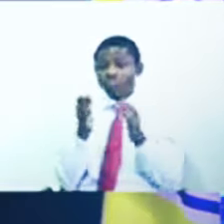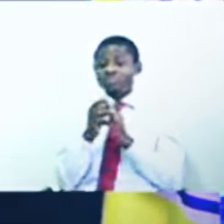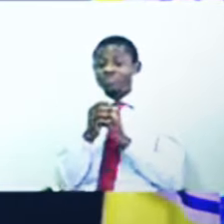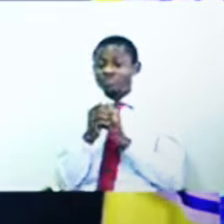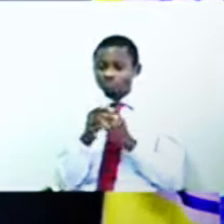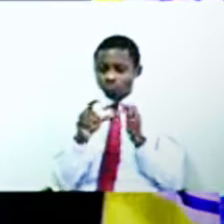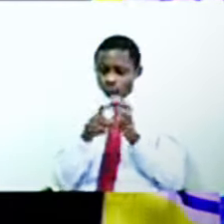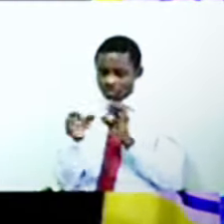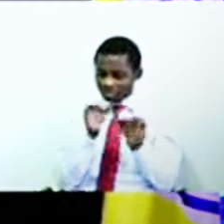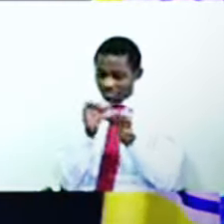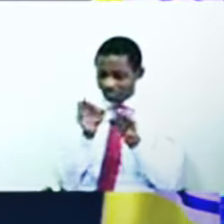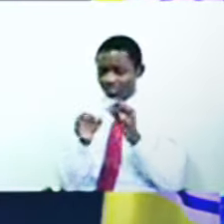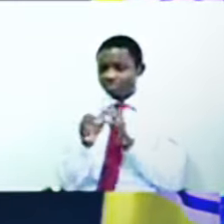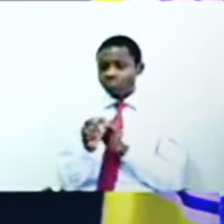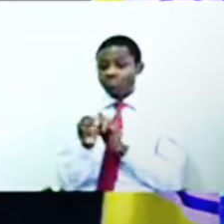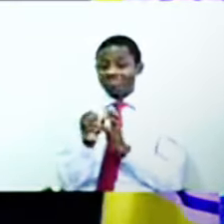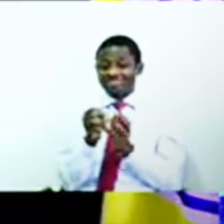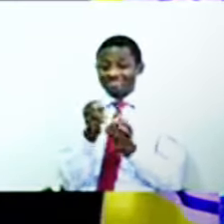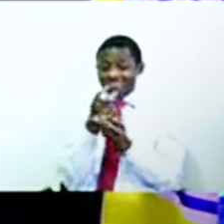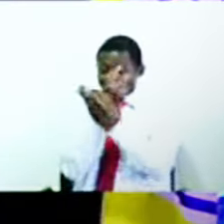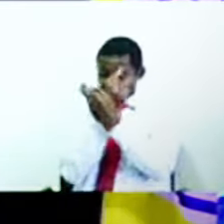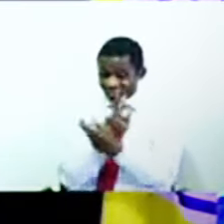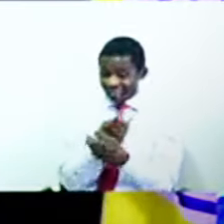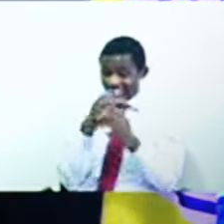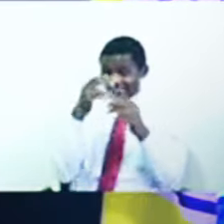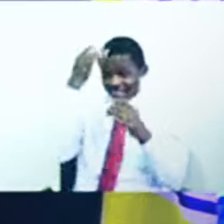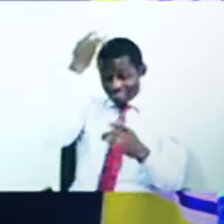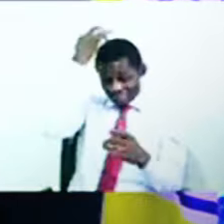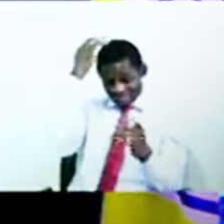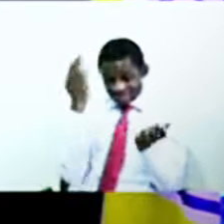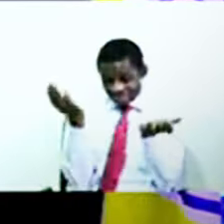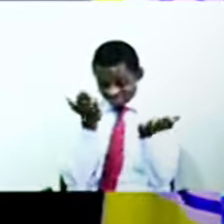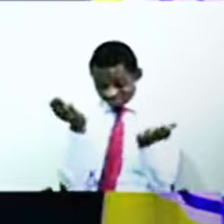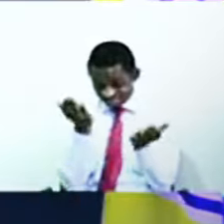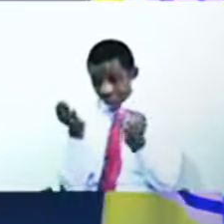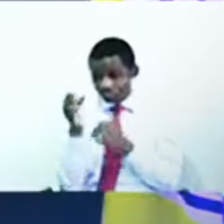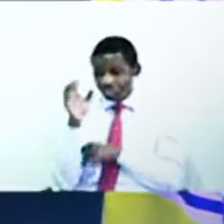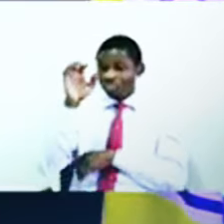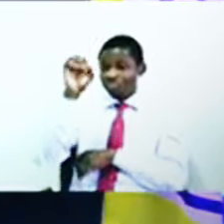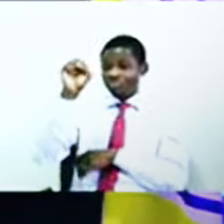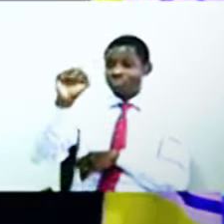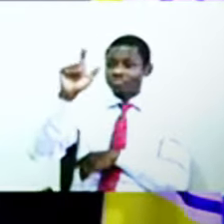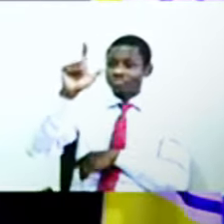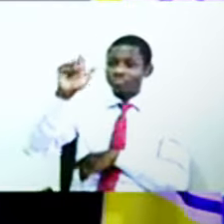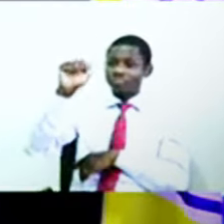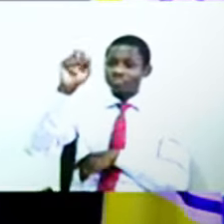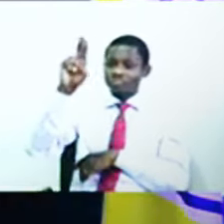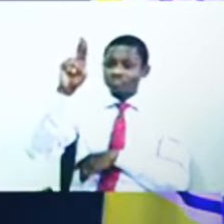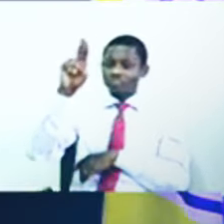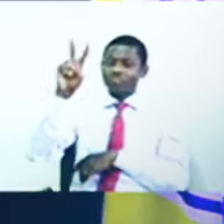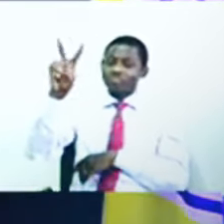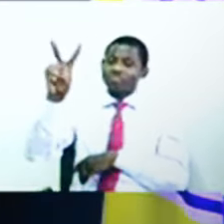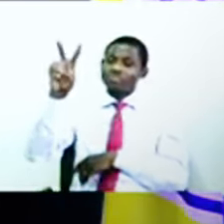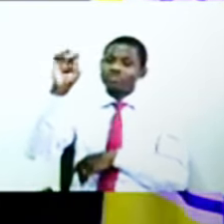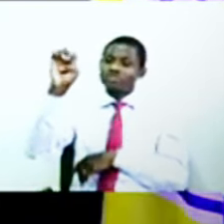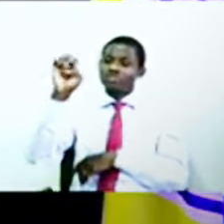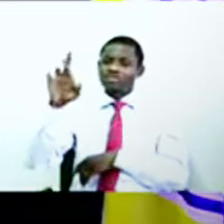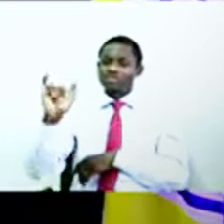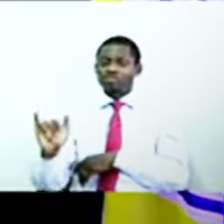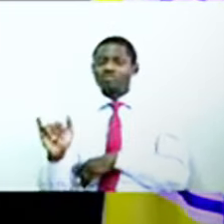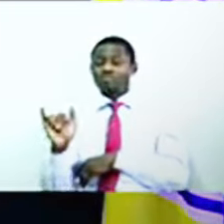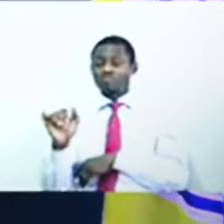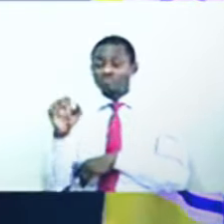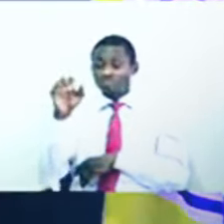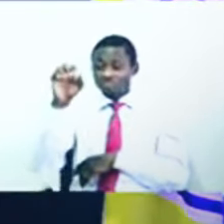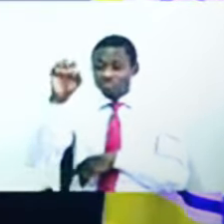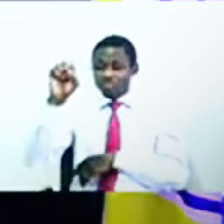scripture. Slavery was the law that permitted a human being to own, buy and sell a